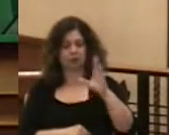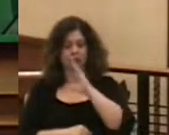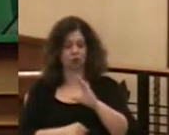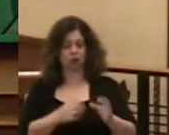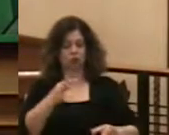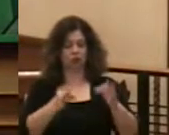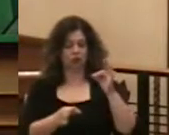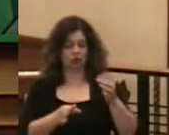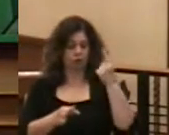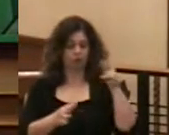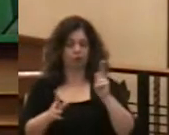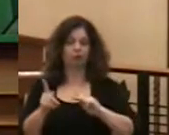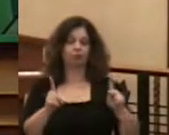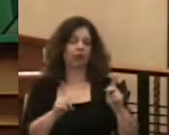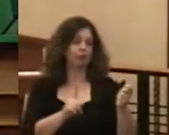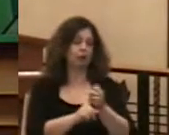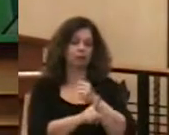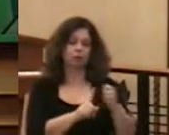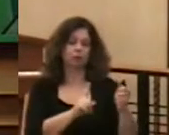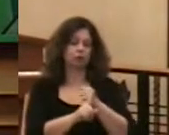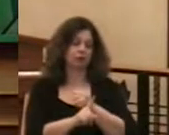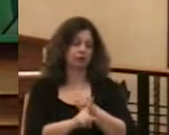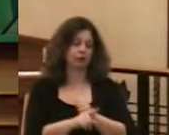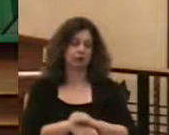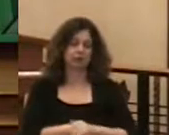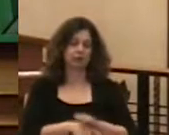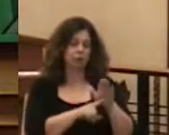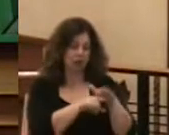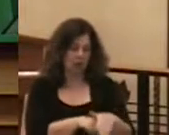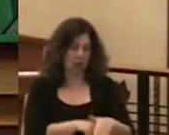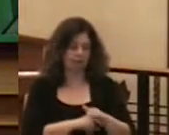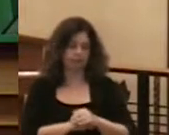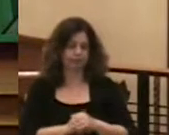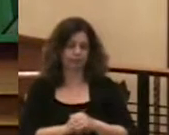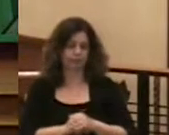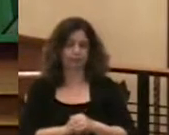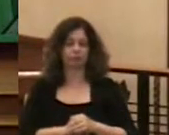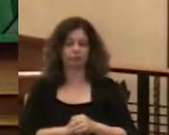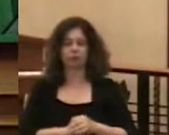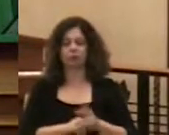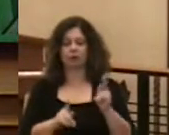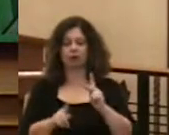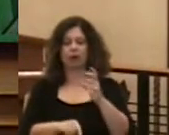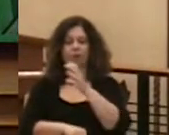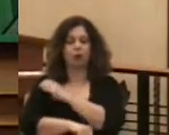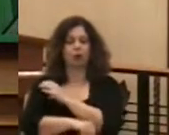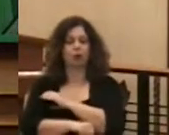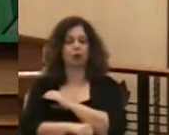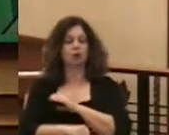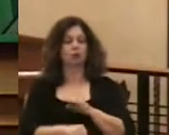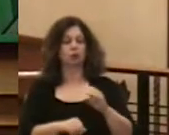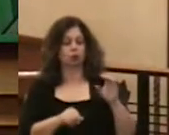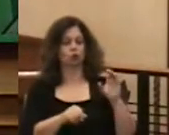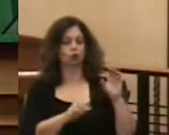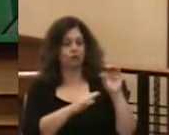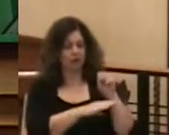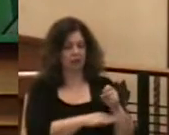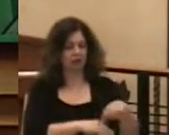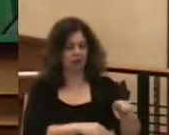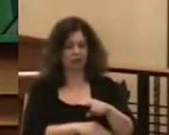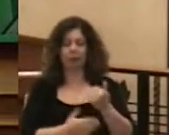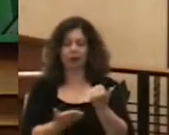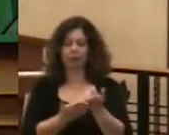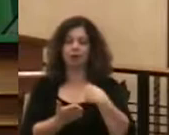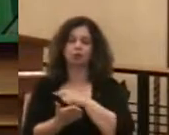been abused, harassed, and disadvantaged by those in power over them. And help us to serve as